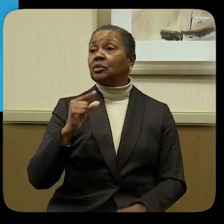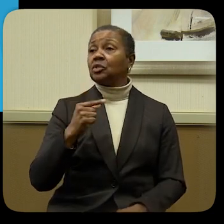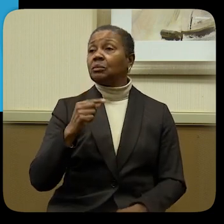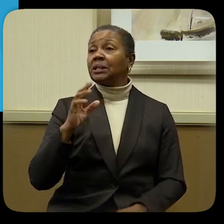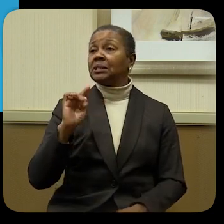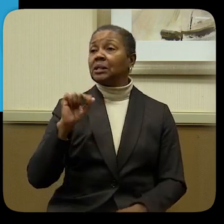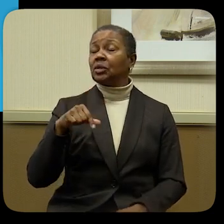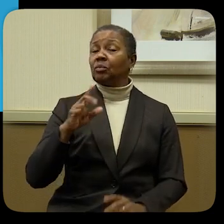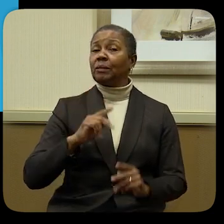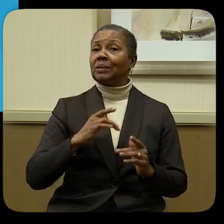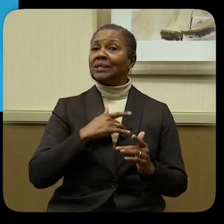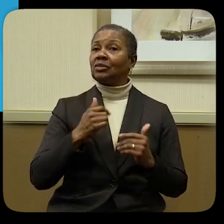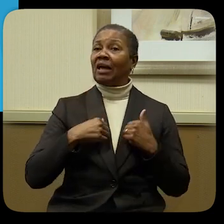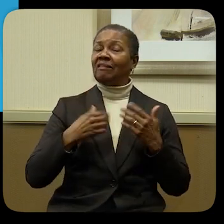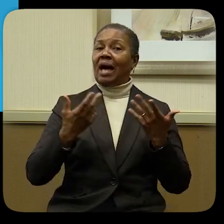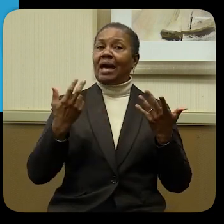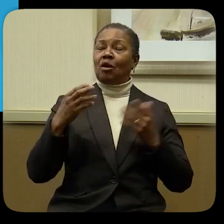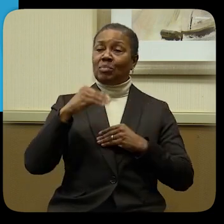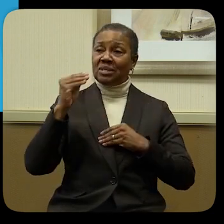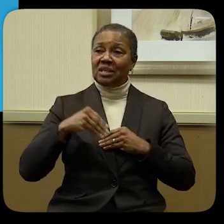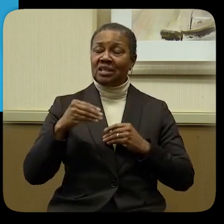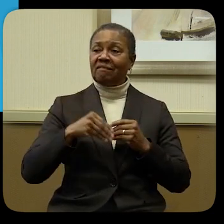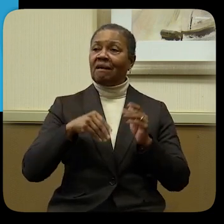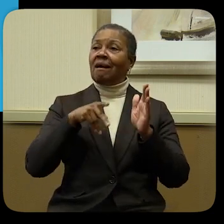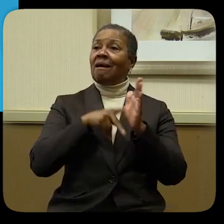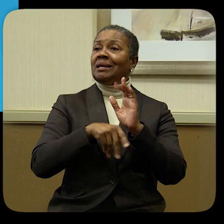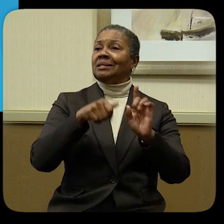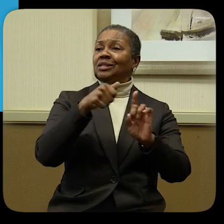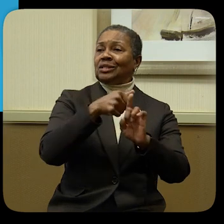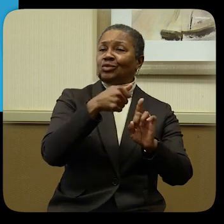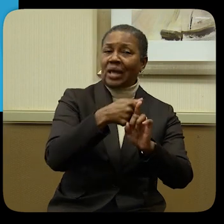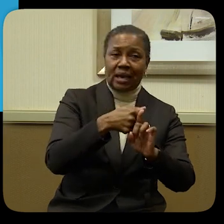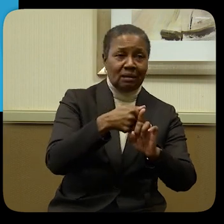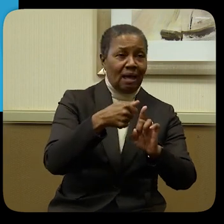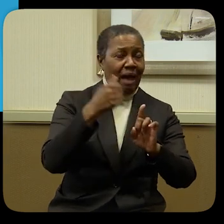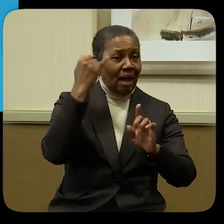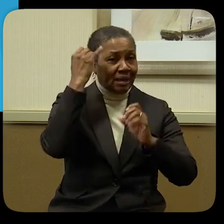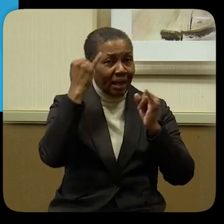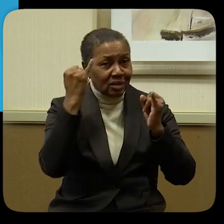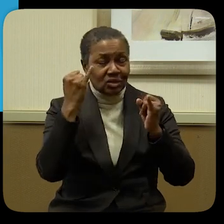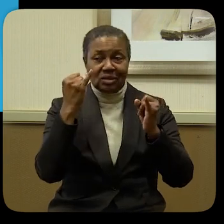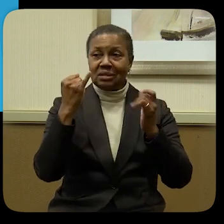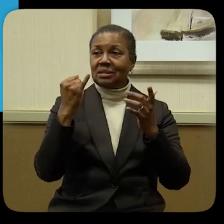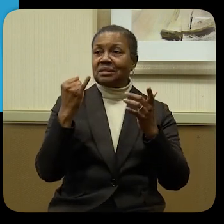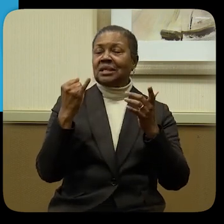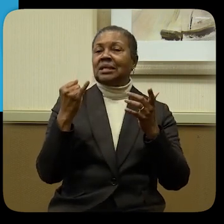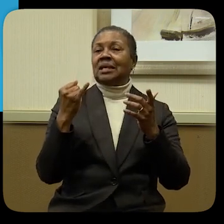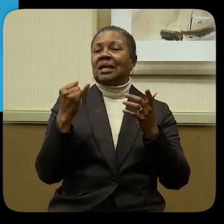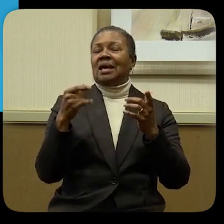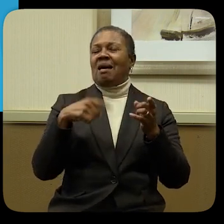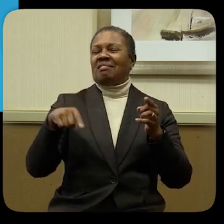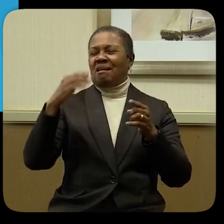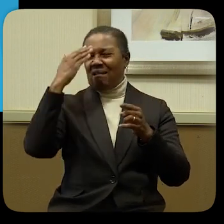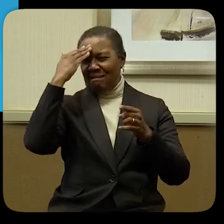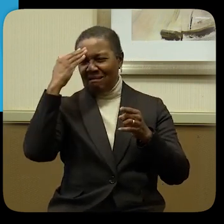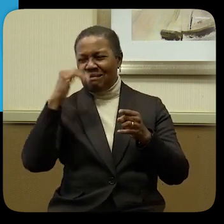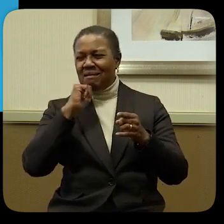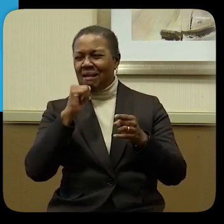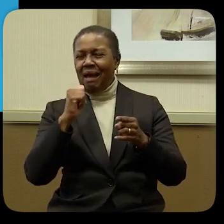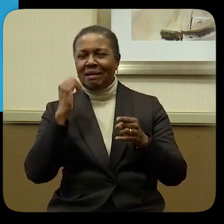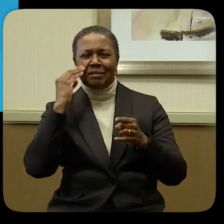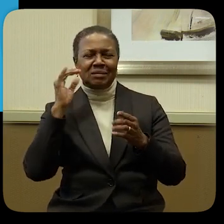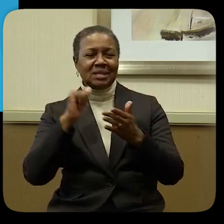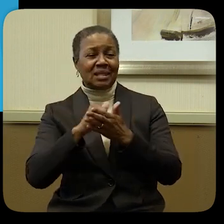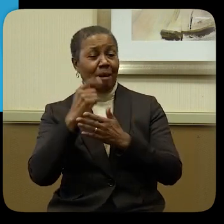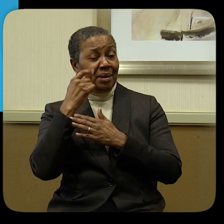of suicidal ideation, depression, and completed suicide. And so what I say about that is they're not experiencing